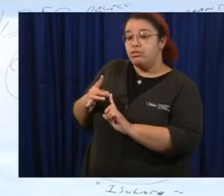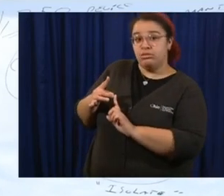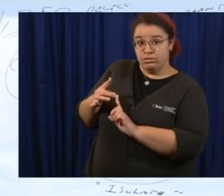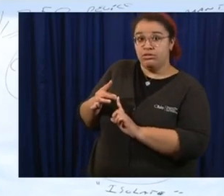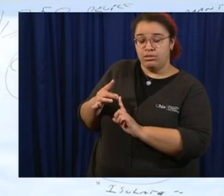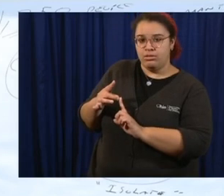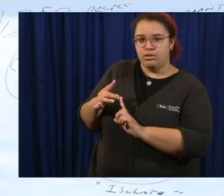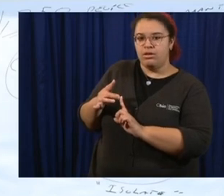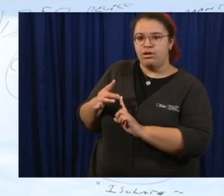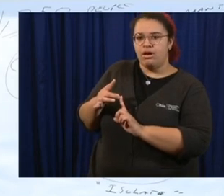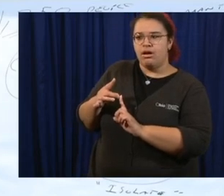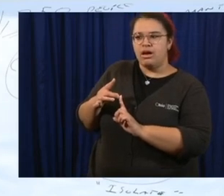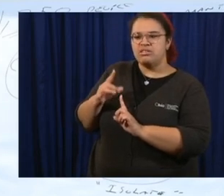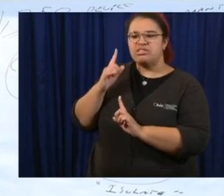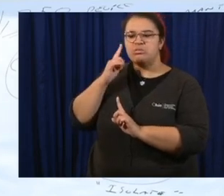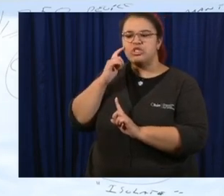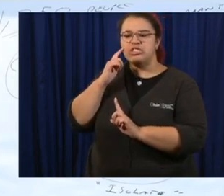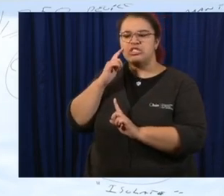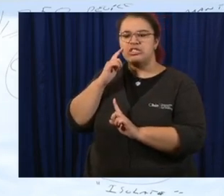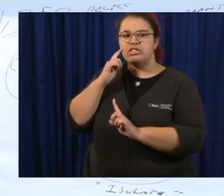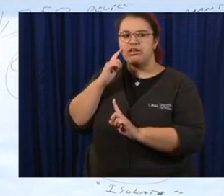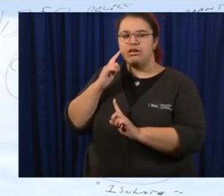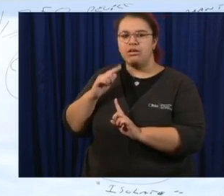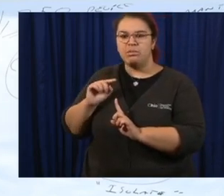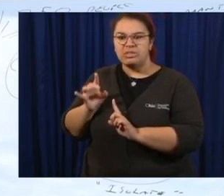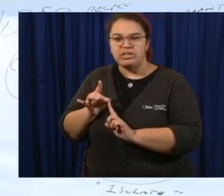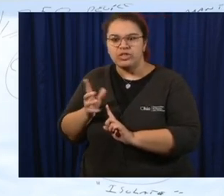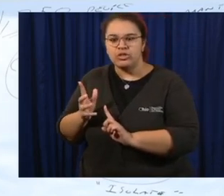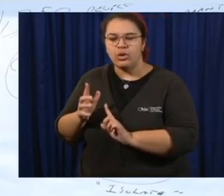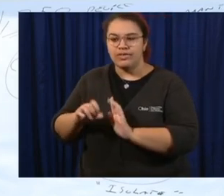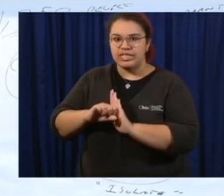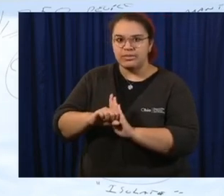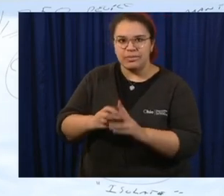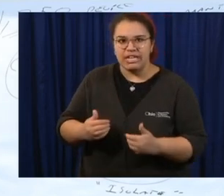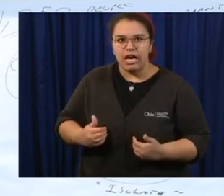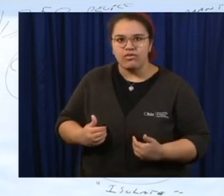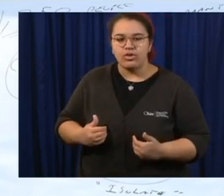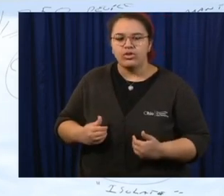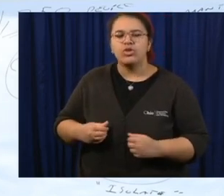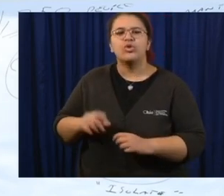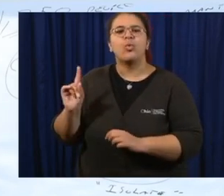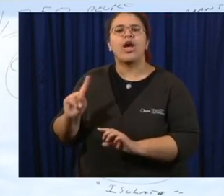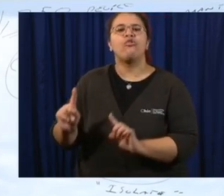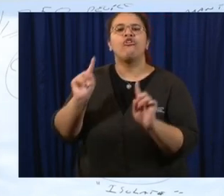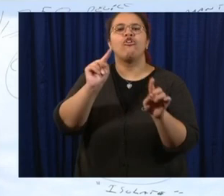drive-through testing? Where can somebody go to get tested?